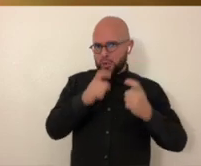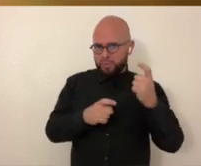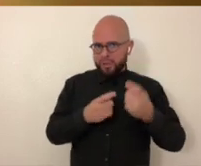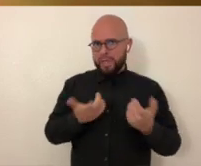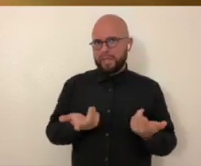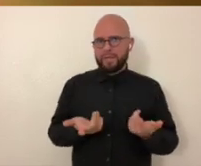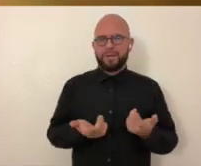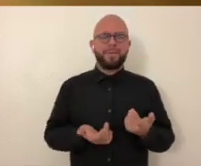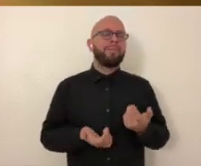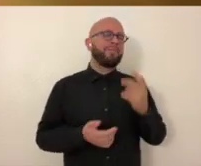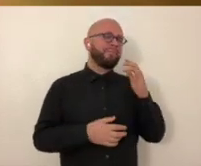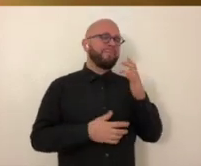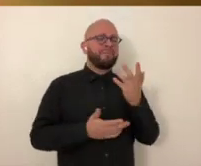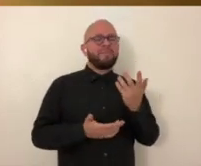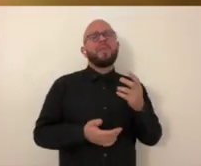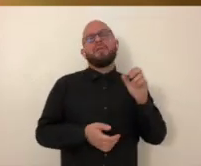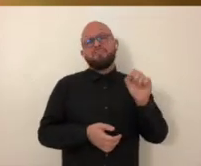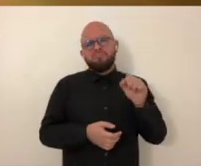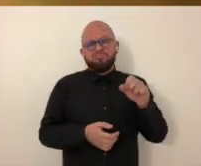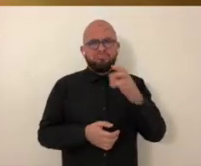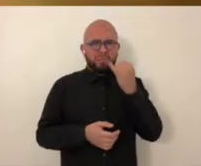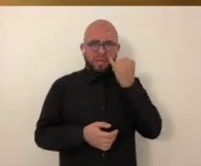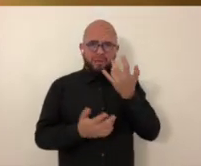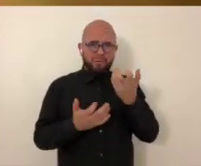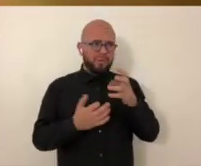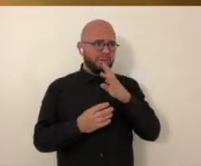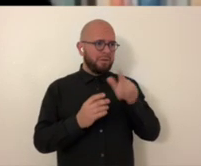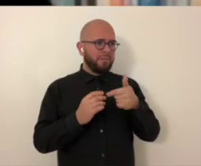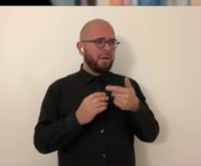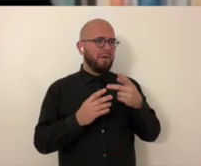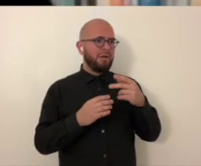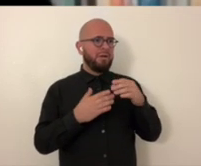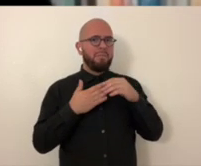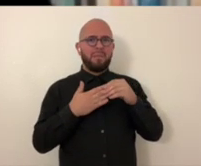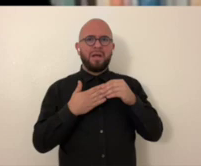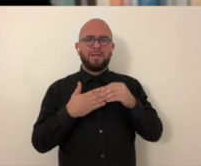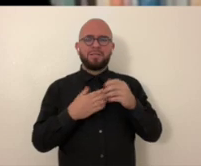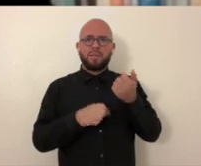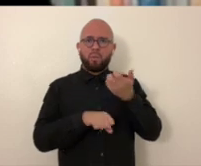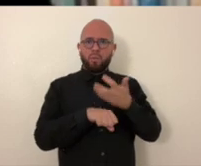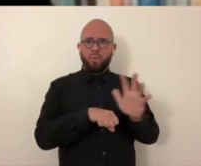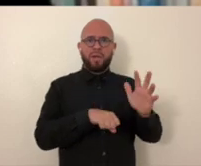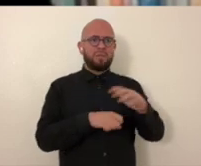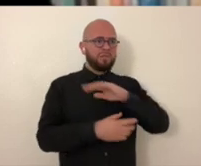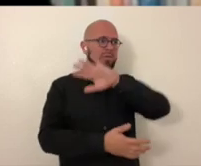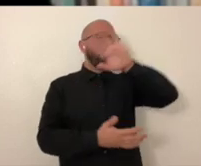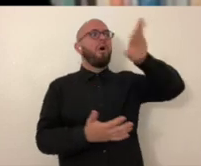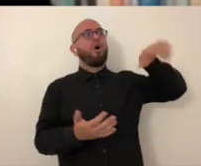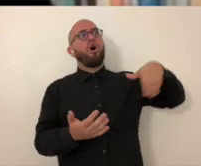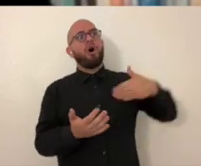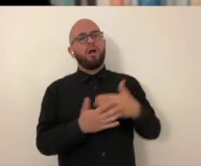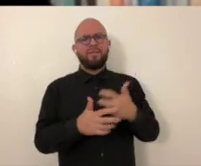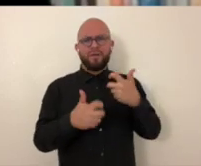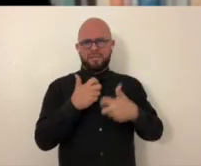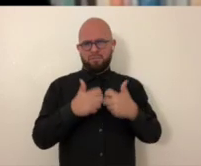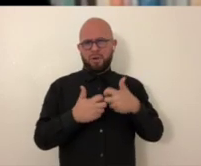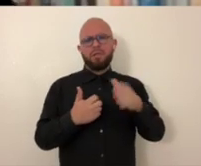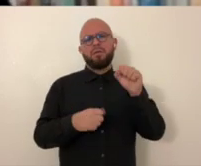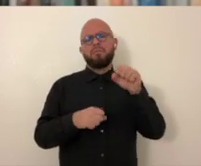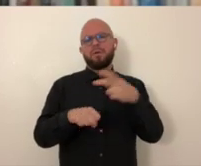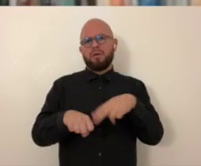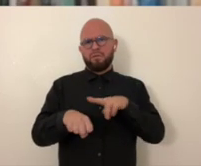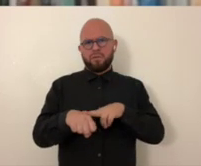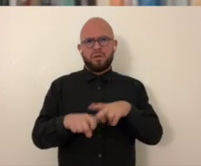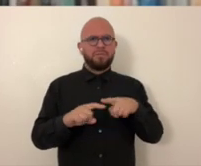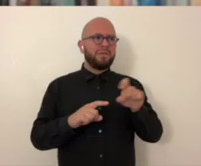we're contributing, and that kind of thing. Yeah, and that ultimately, if you really want to talk about plastic waste,